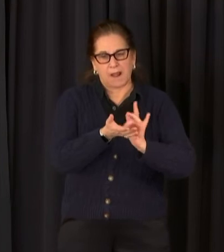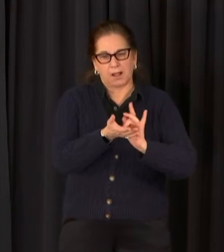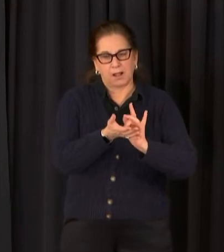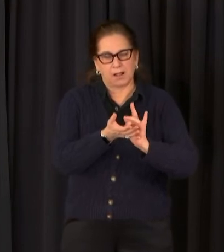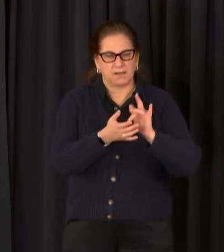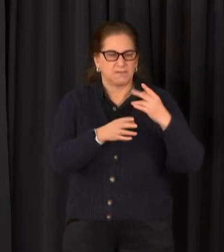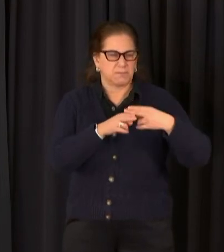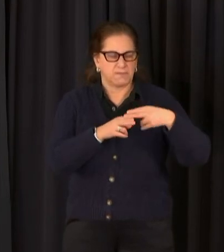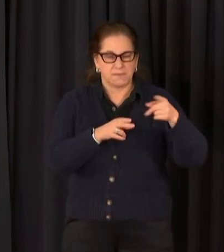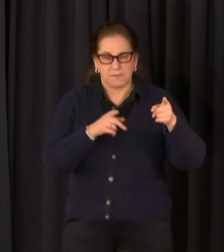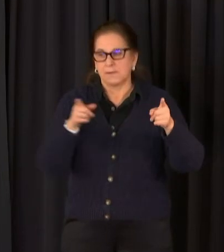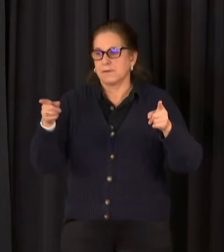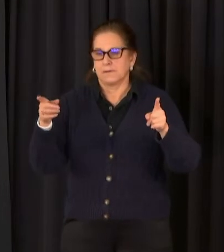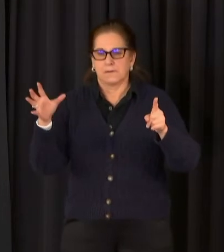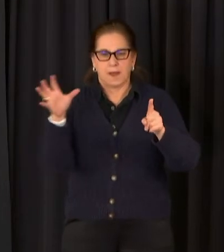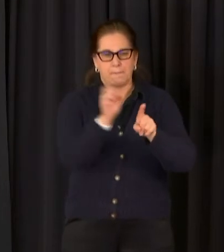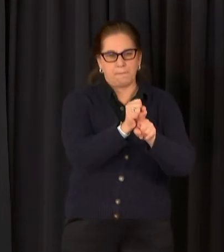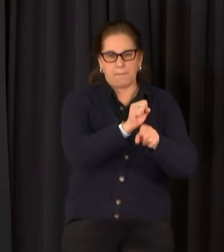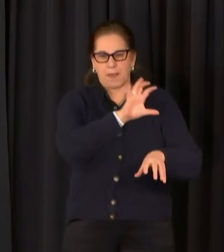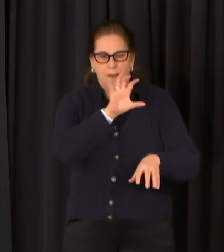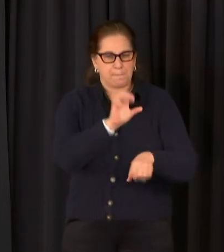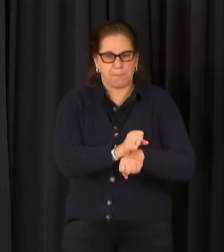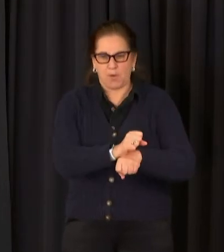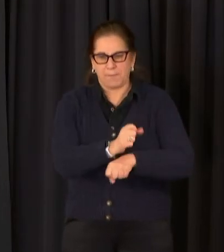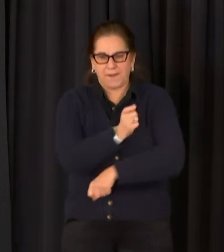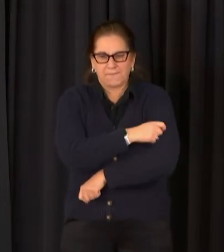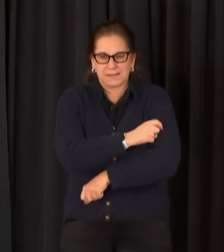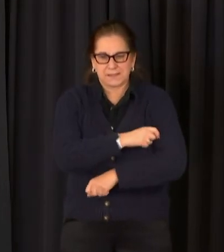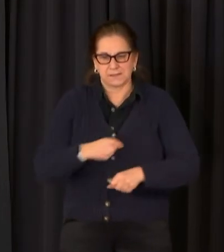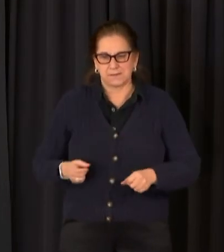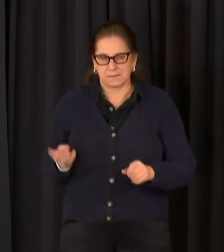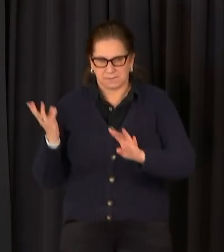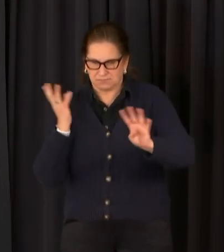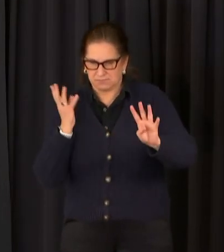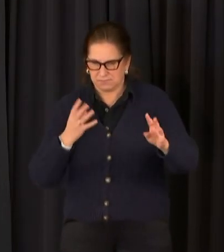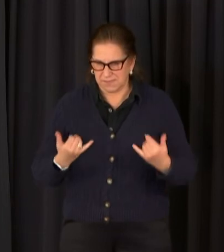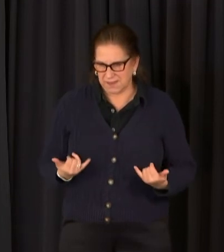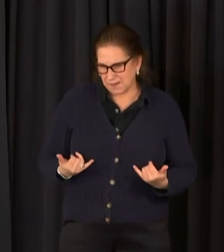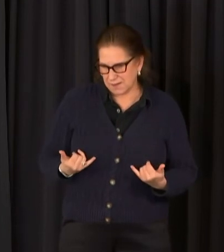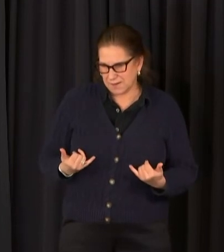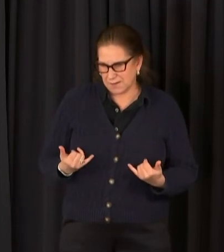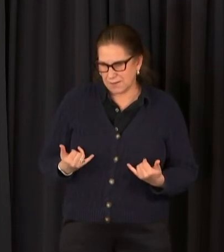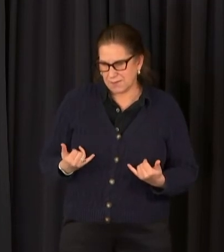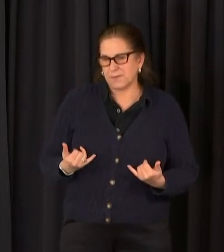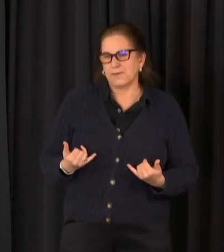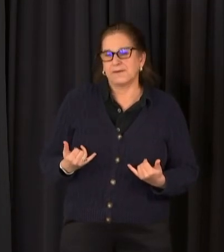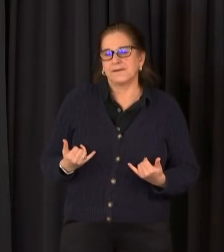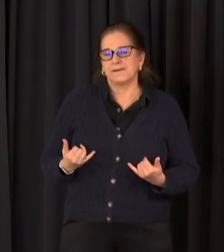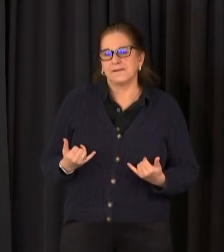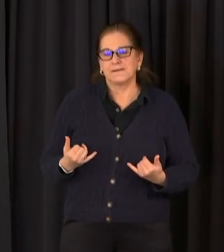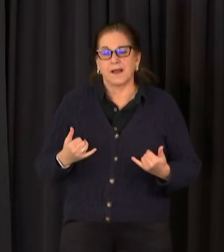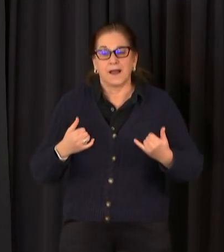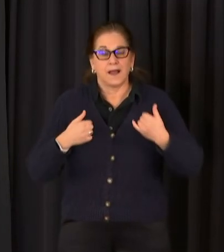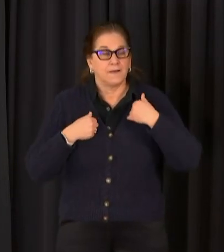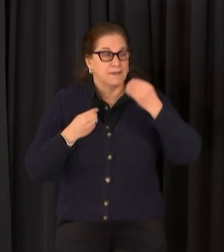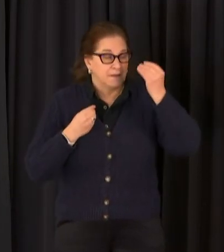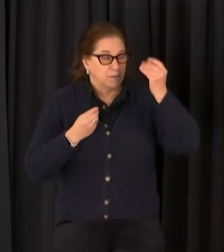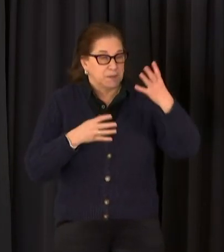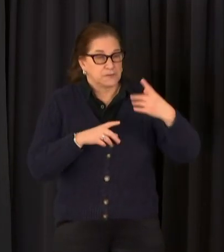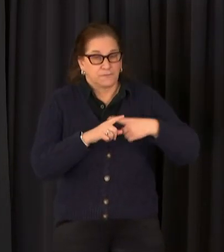register using the information they receive from the Office of the State Superintendent for Education. We